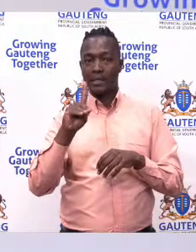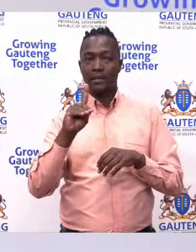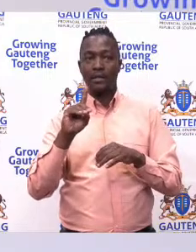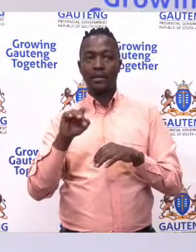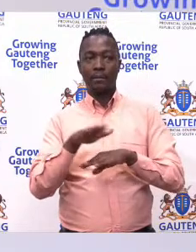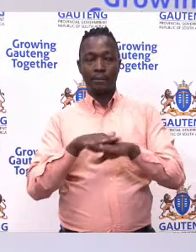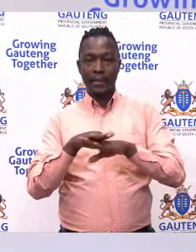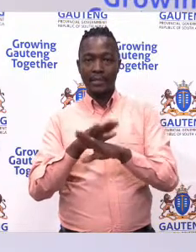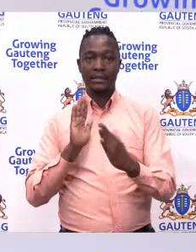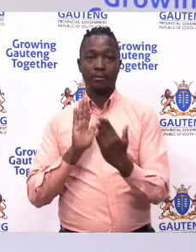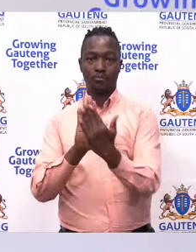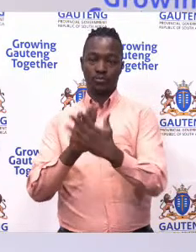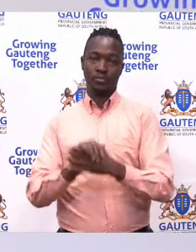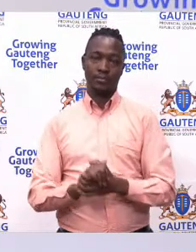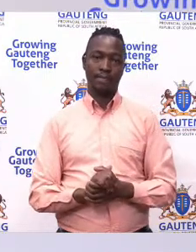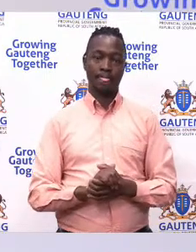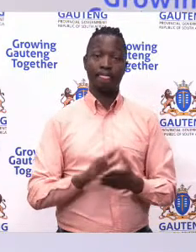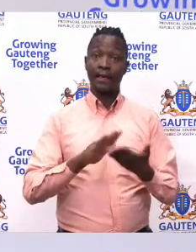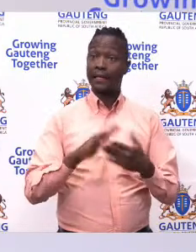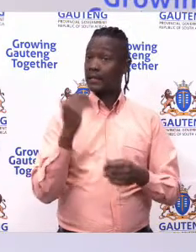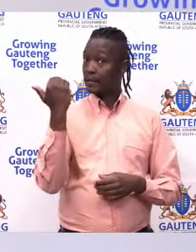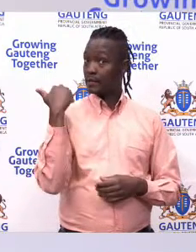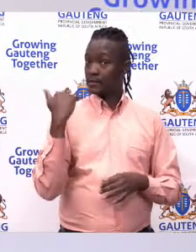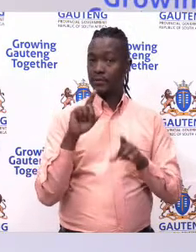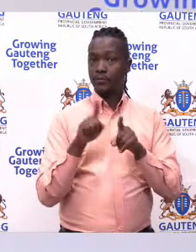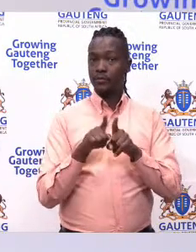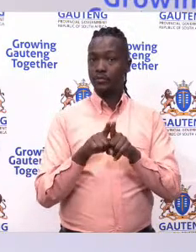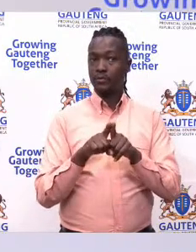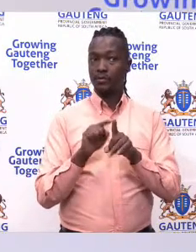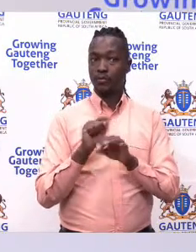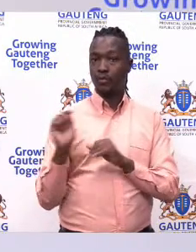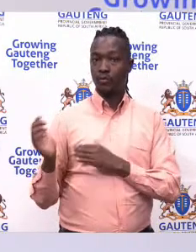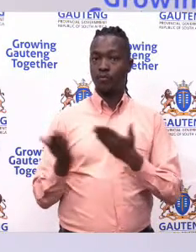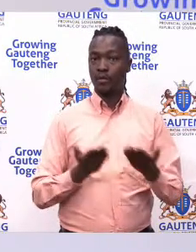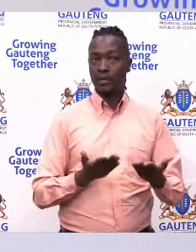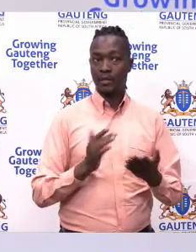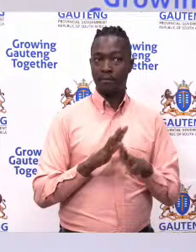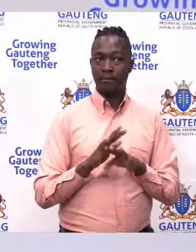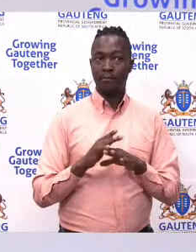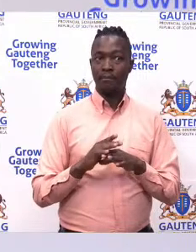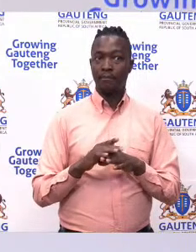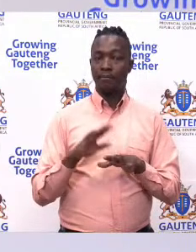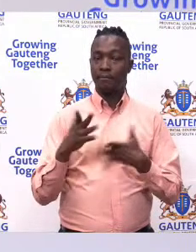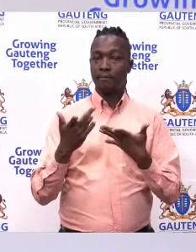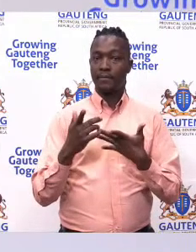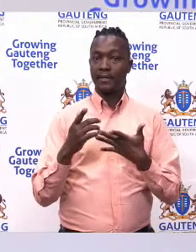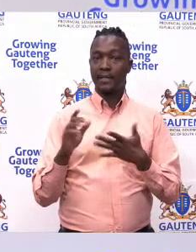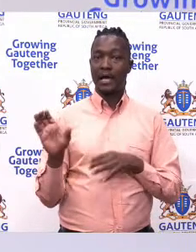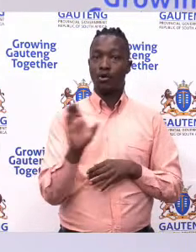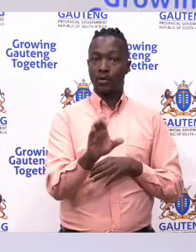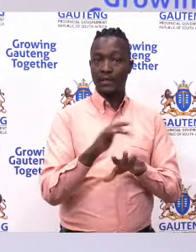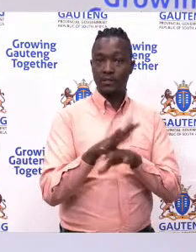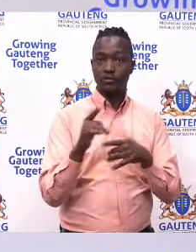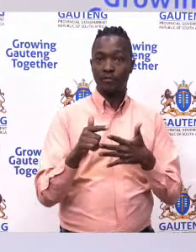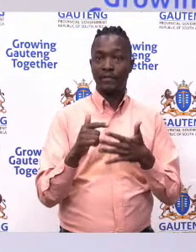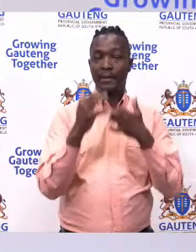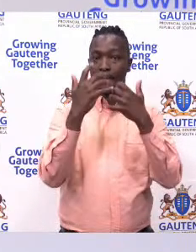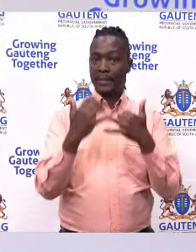approach. And yesterday, we also welcomed the revised allocation of the budget, which